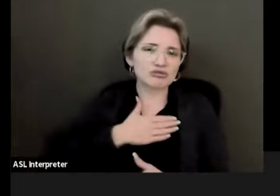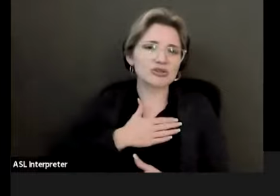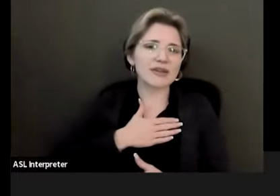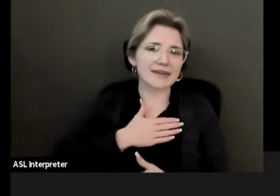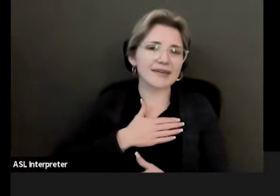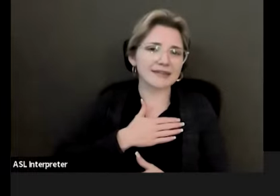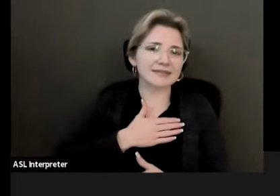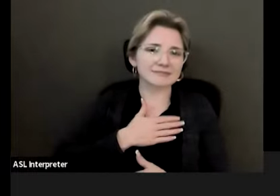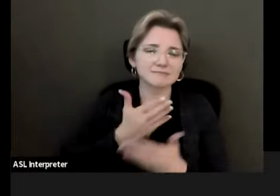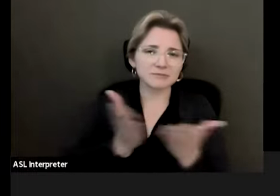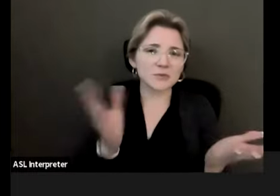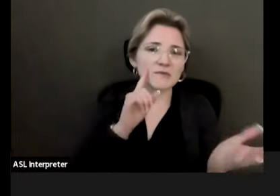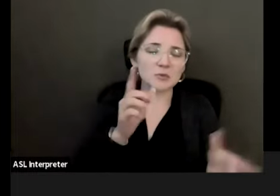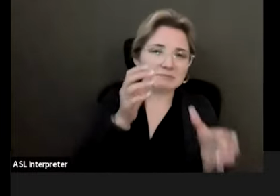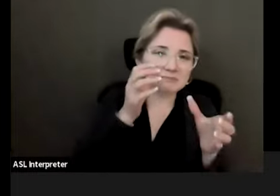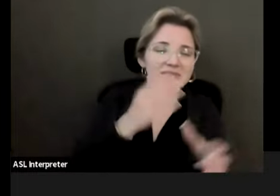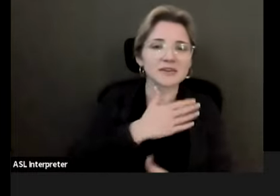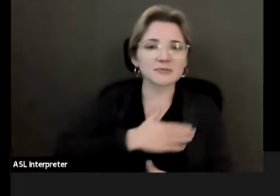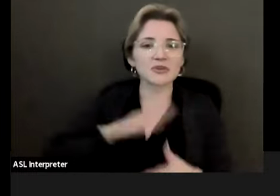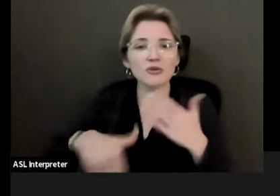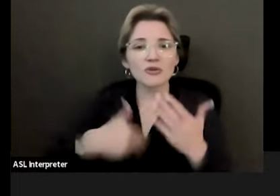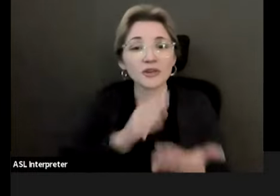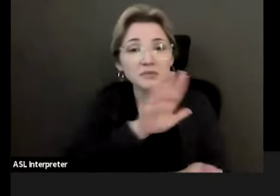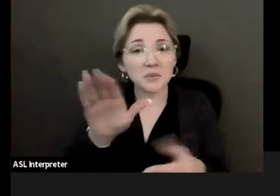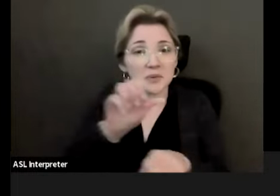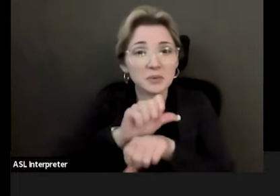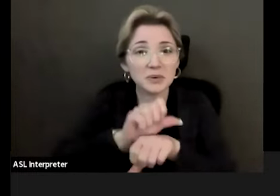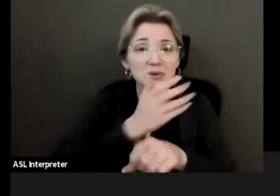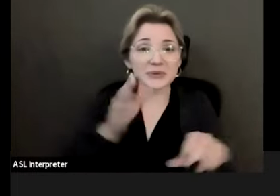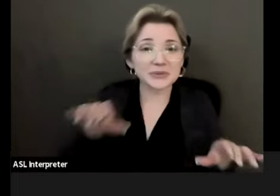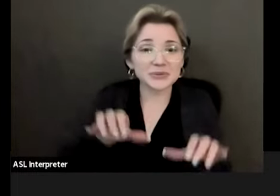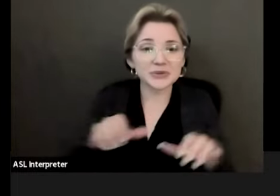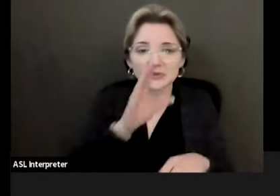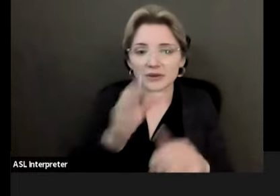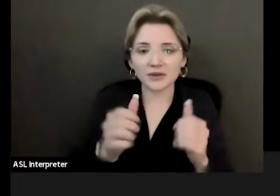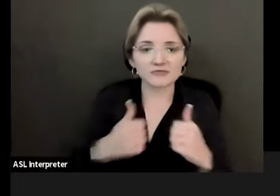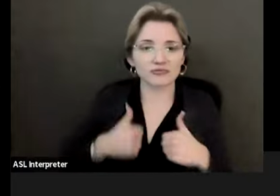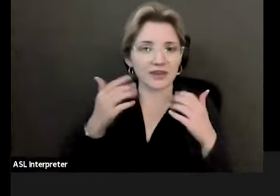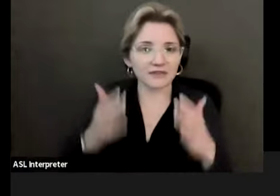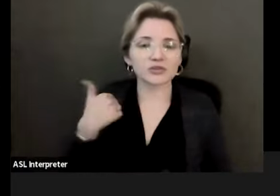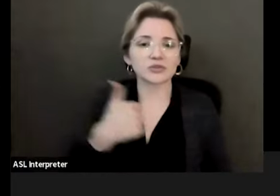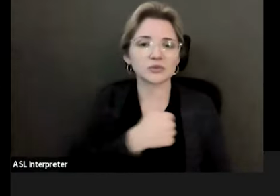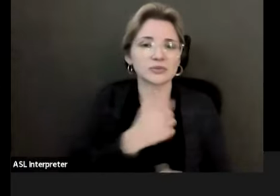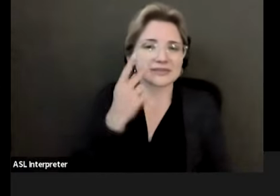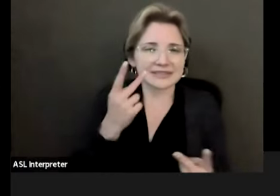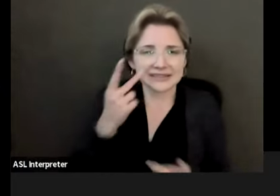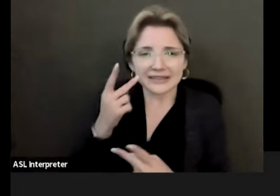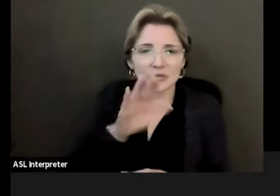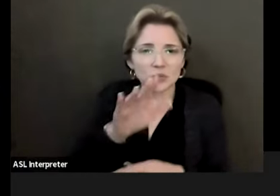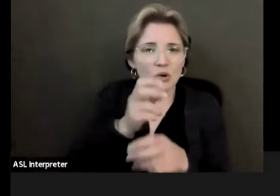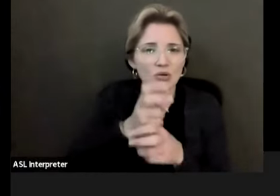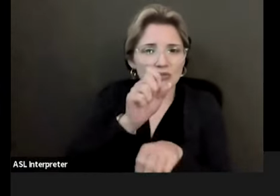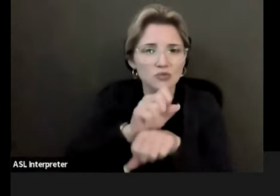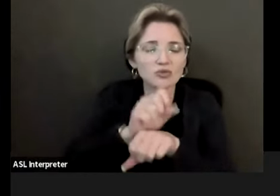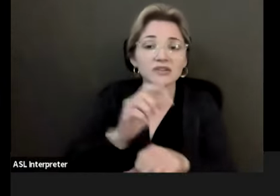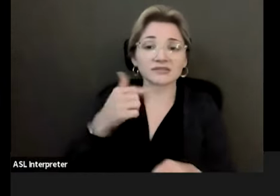you all. And we really appreciate all the work that you're doing with survivors. We see it, we hear it, and hopefully this was helpful